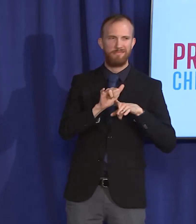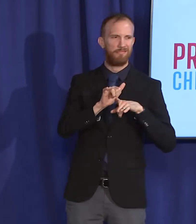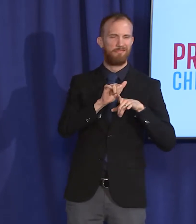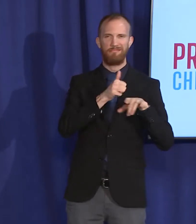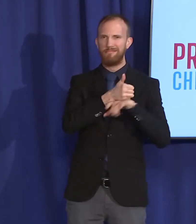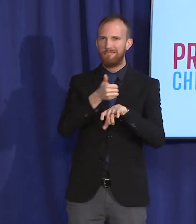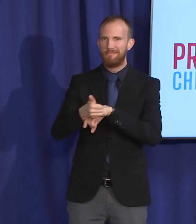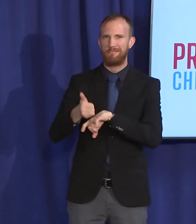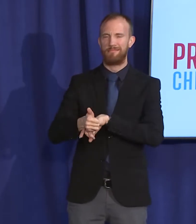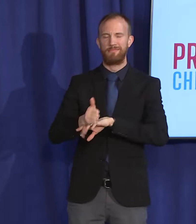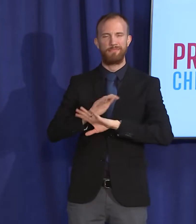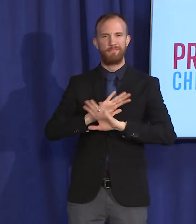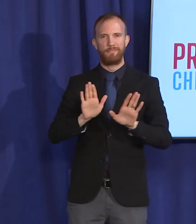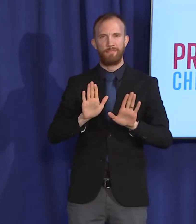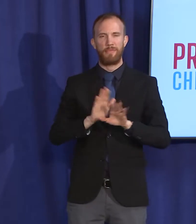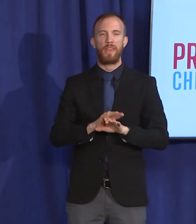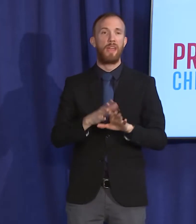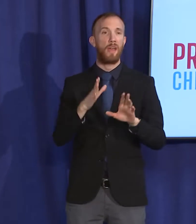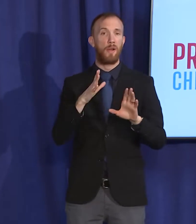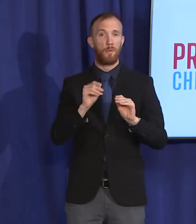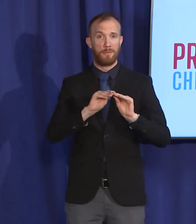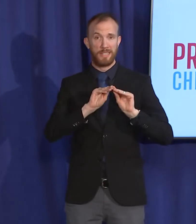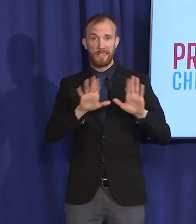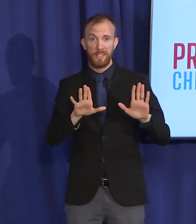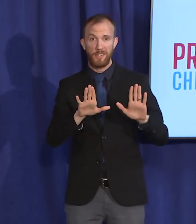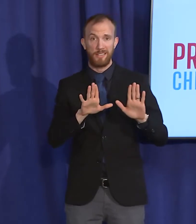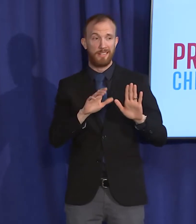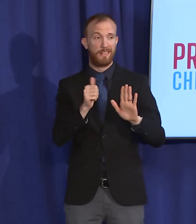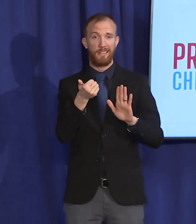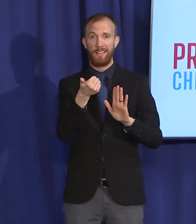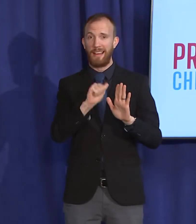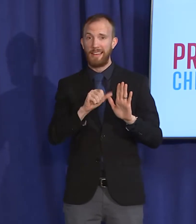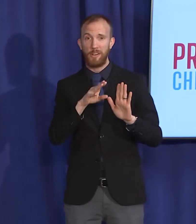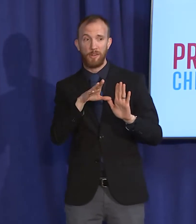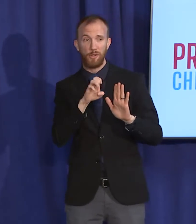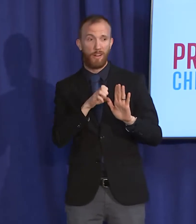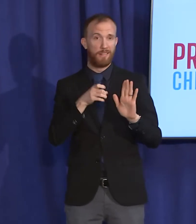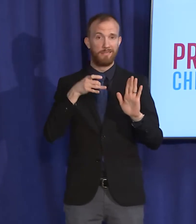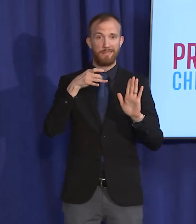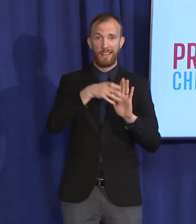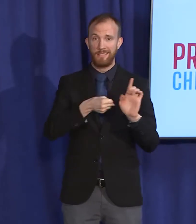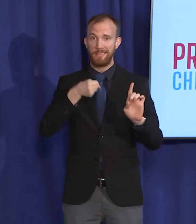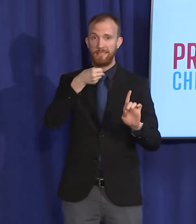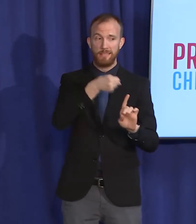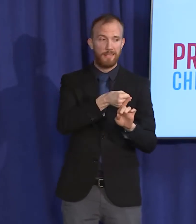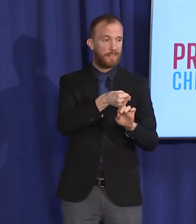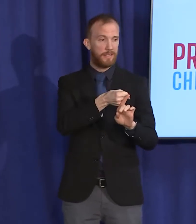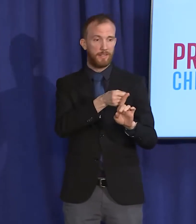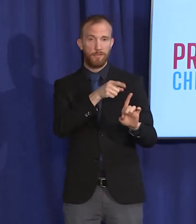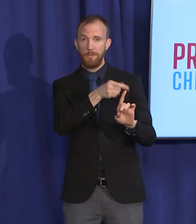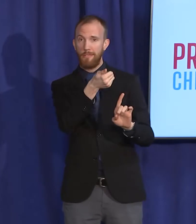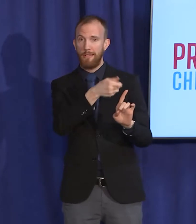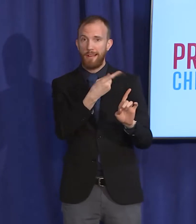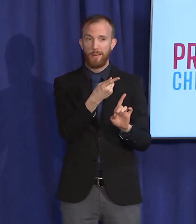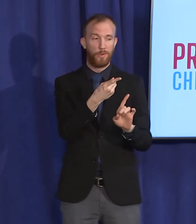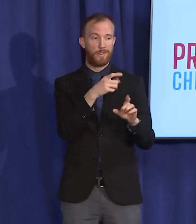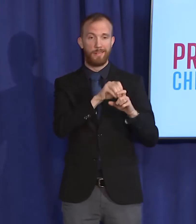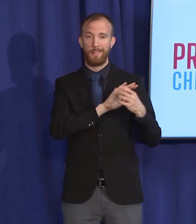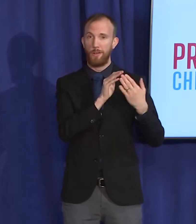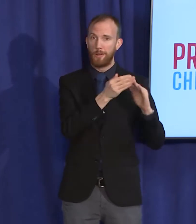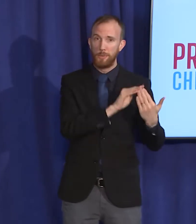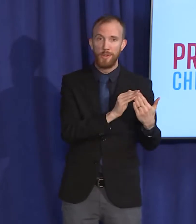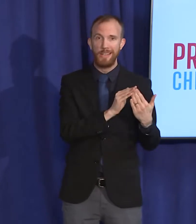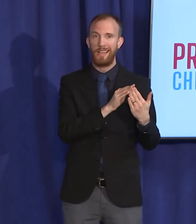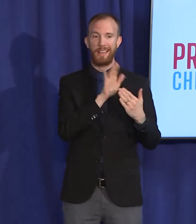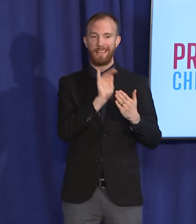any crime against any one of our communities is a crime against all of us. We have to treat it like that. We have to feel it in that same way, and